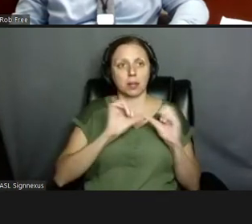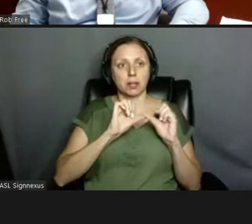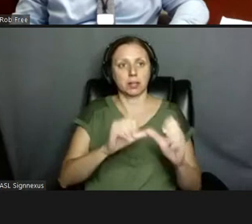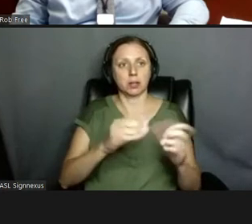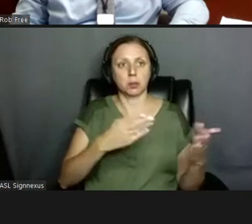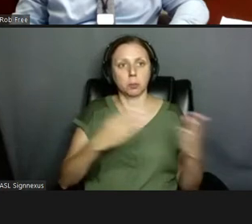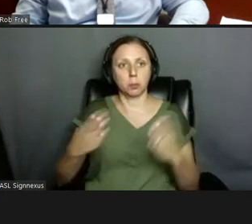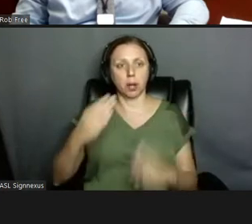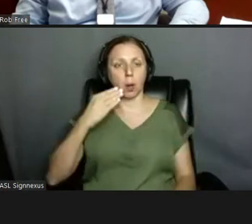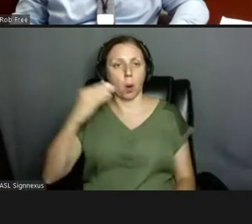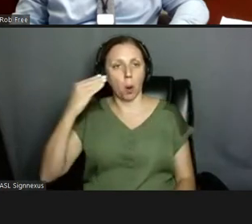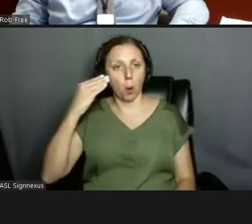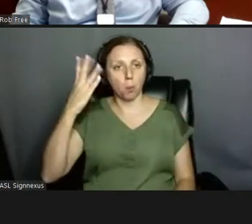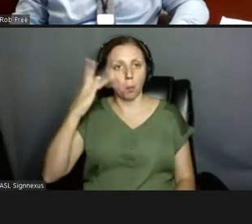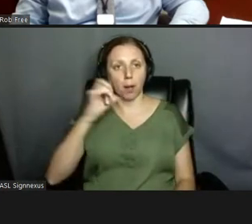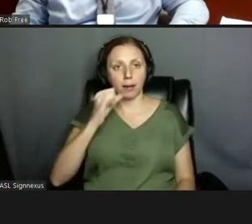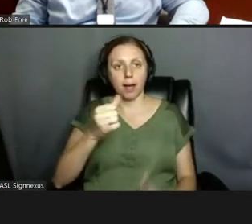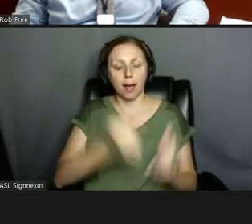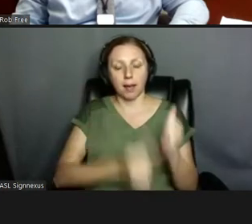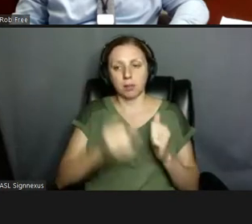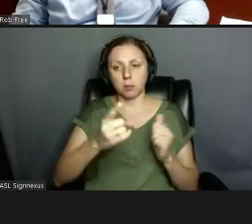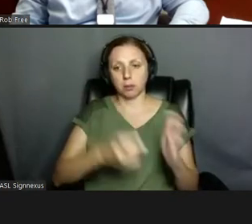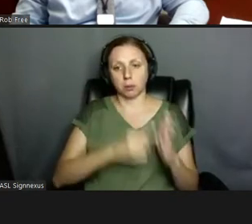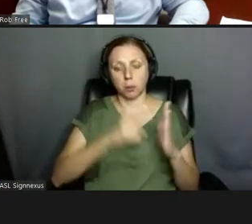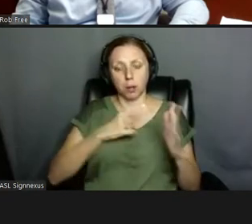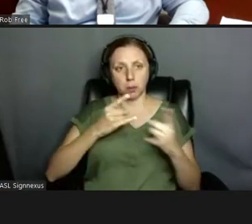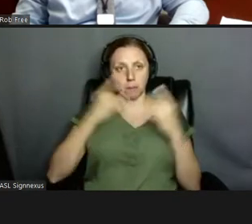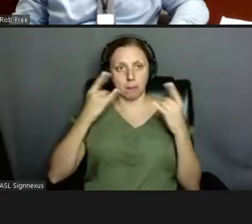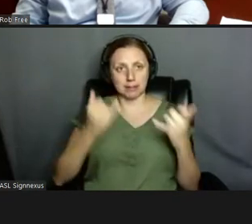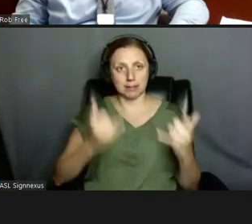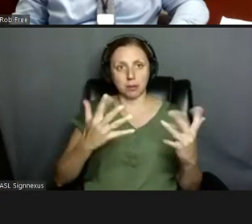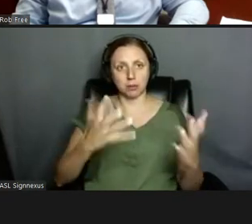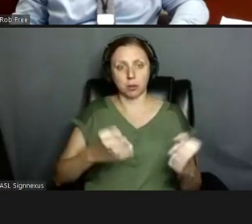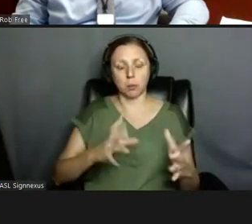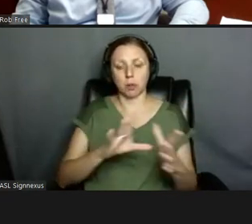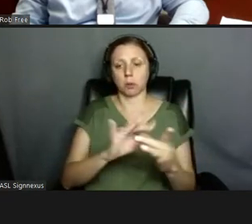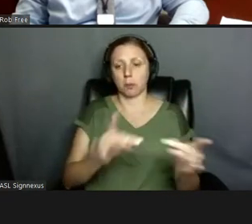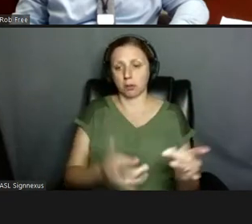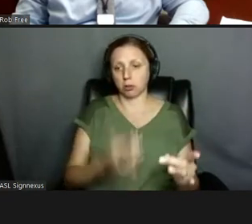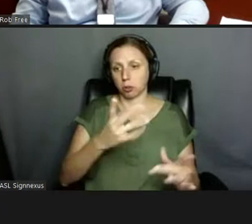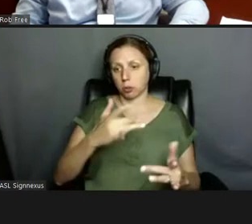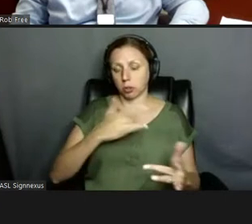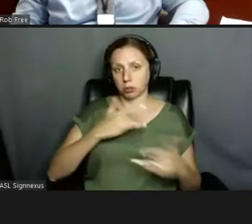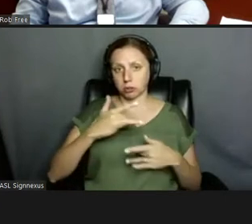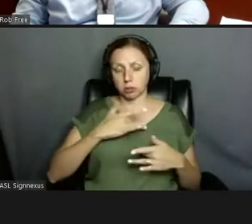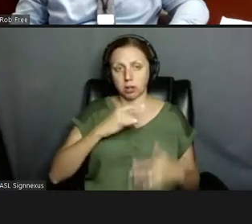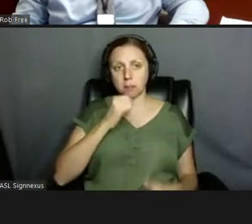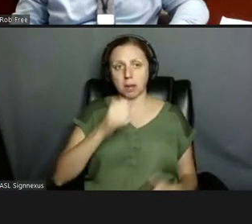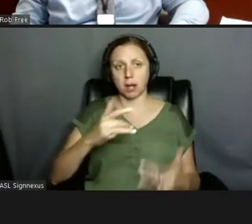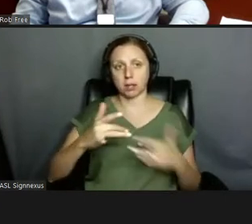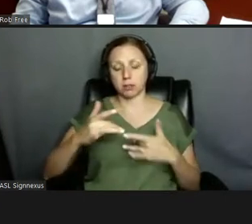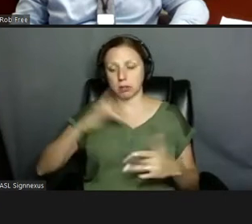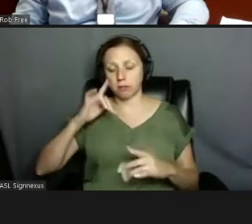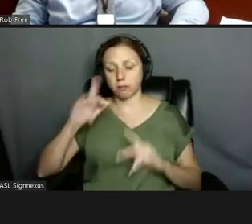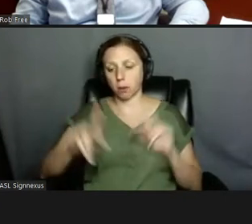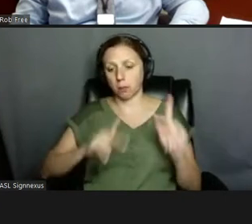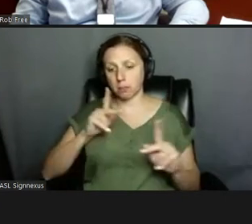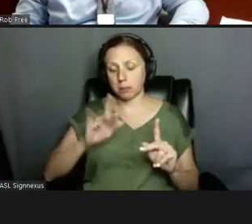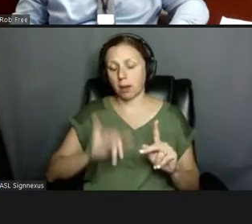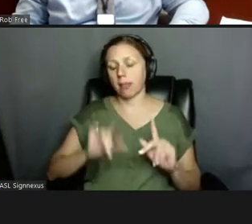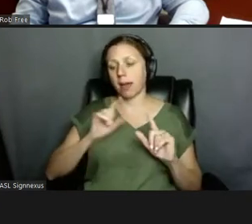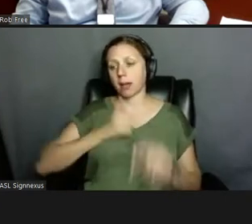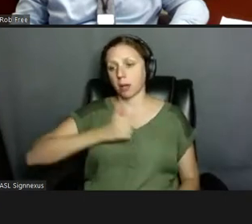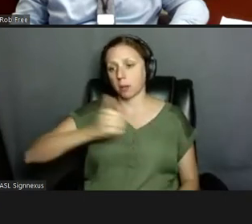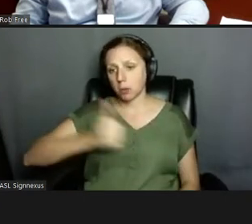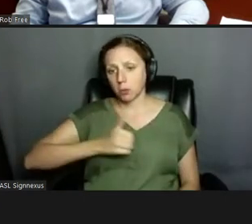not everyone is wearing a mask at this time. So I just want to bring up those two concerns. Very little concern for those of us who are in every day as civil servants working for the